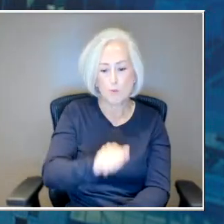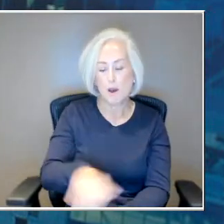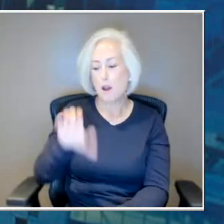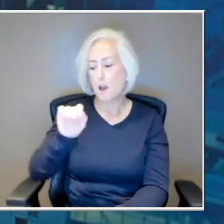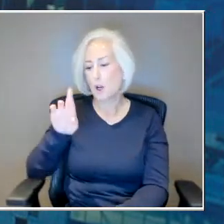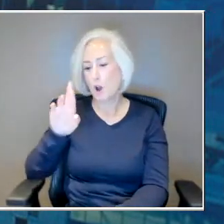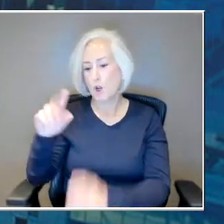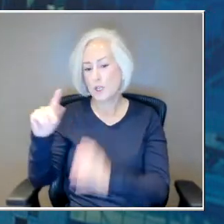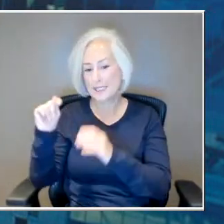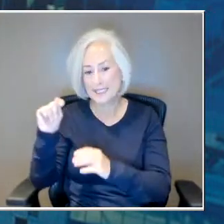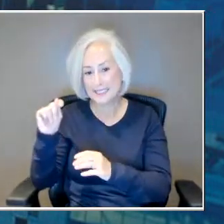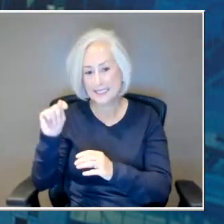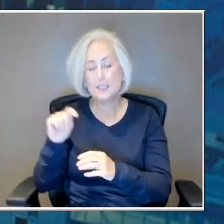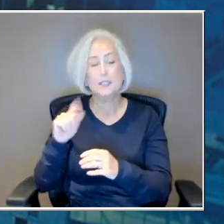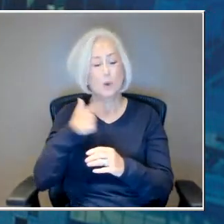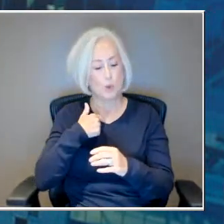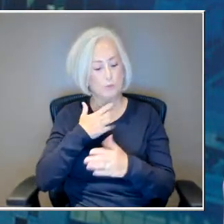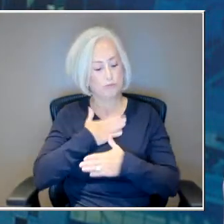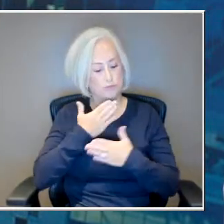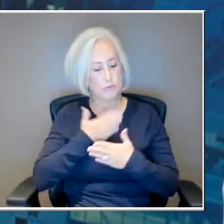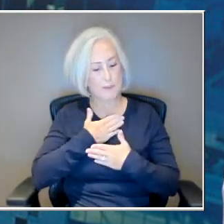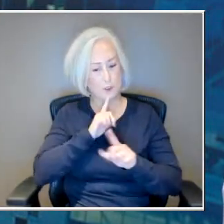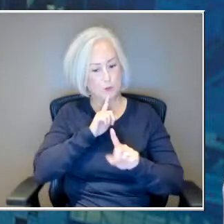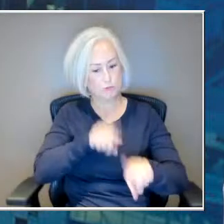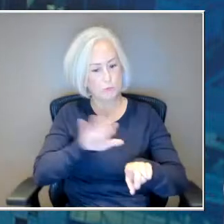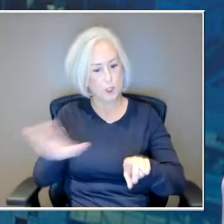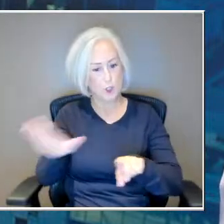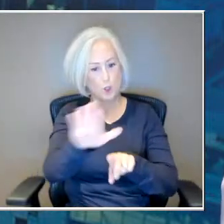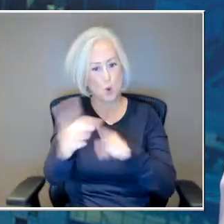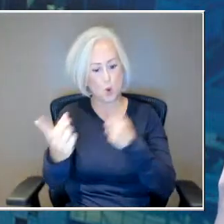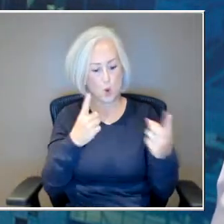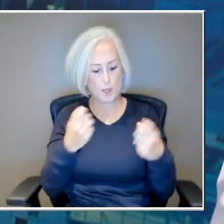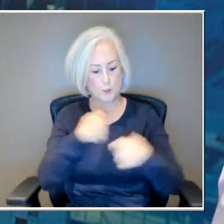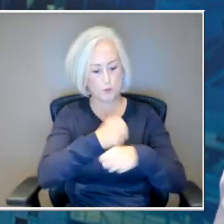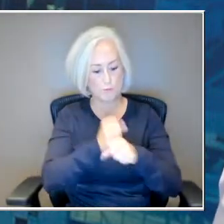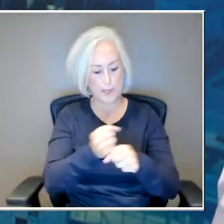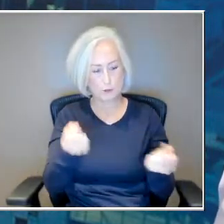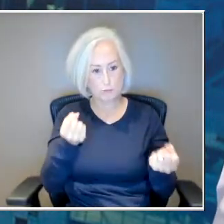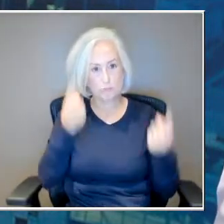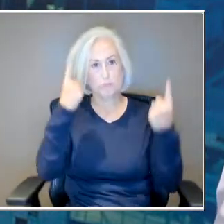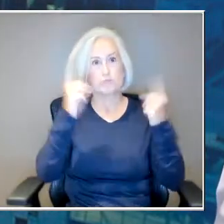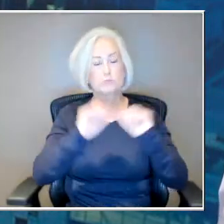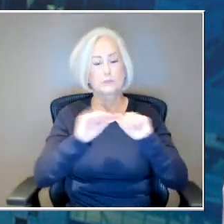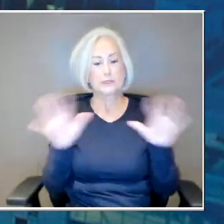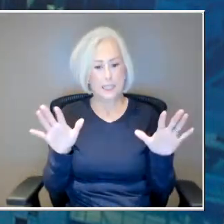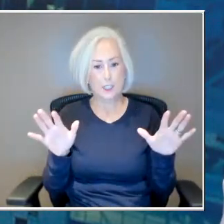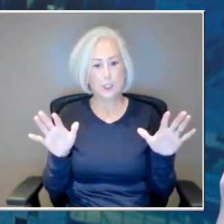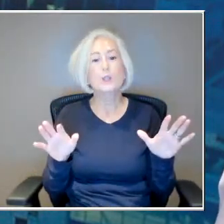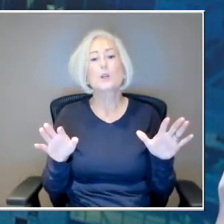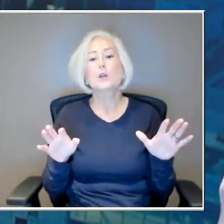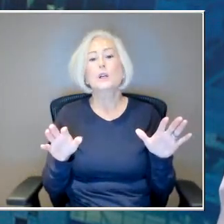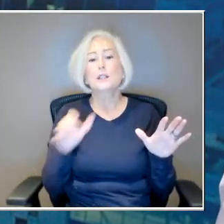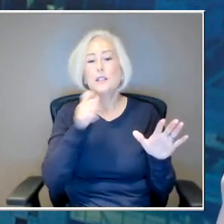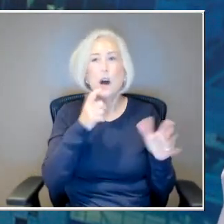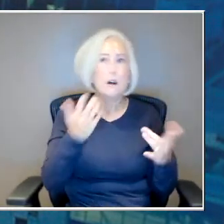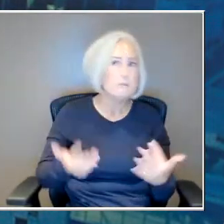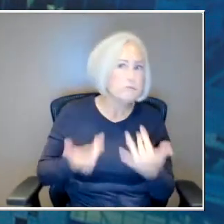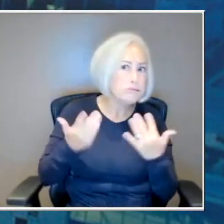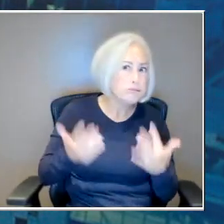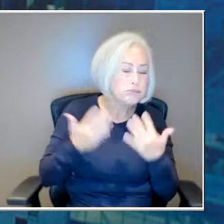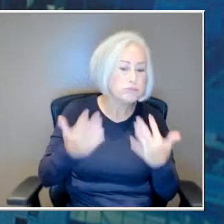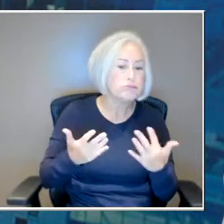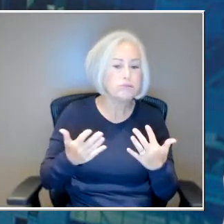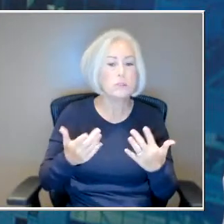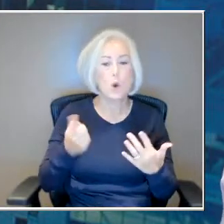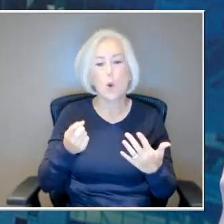these questions, in order to make sure that all questions are answered instead of reading some testimonies that might be misleading, in that